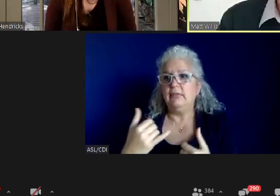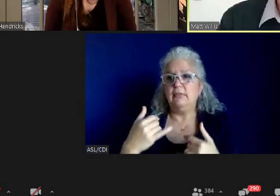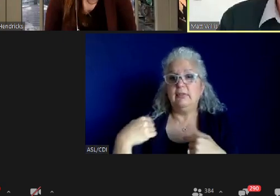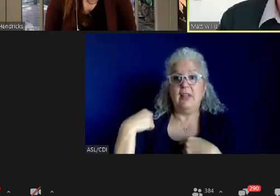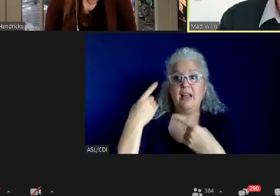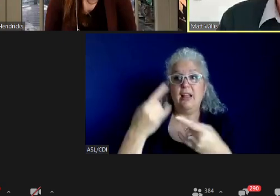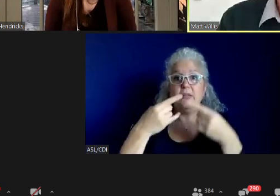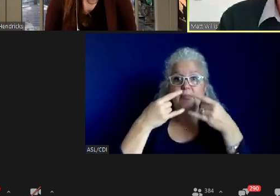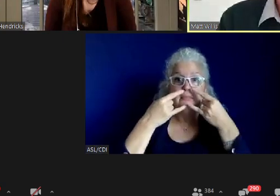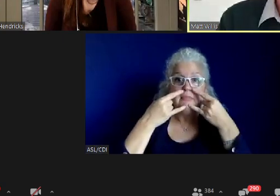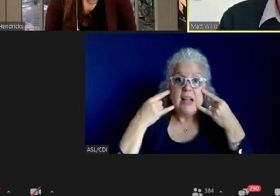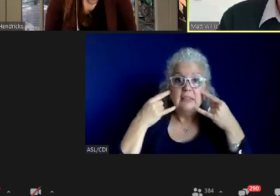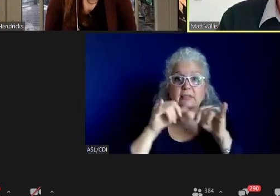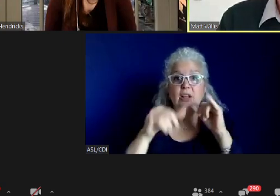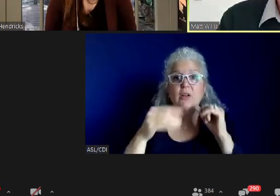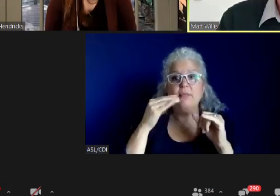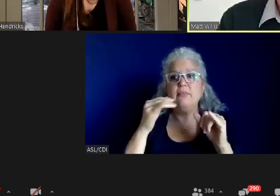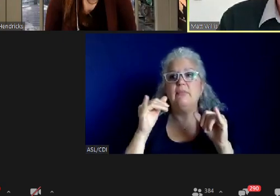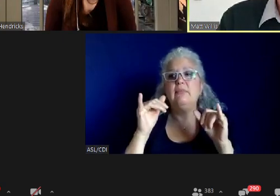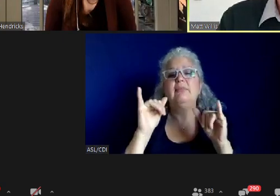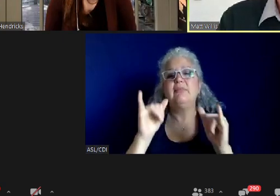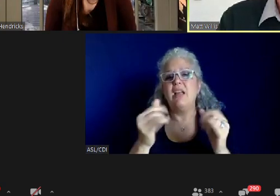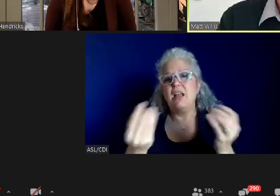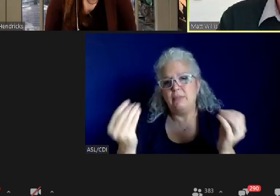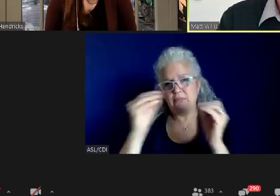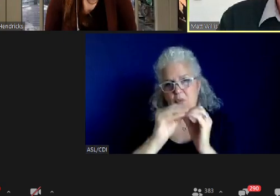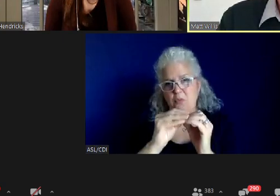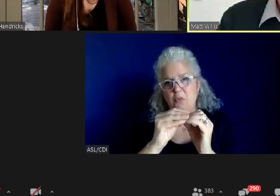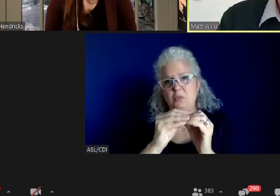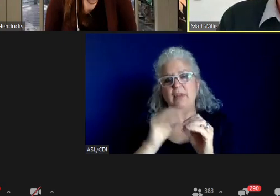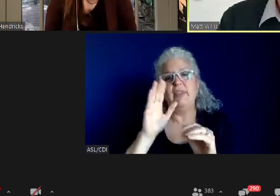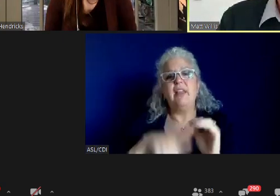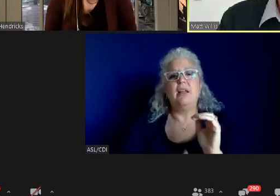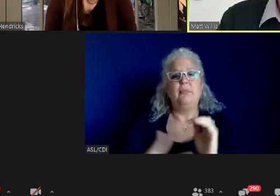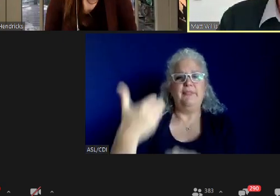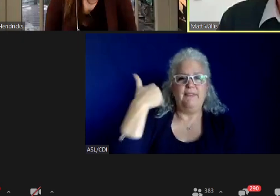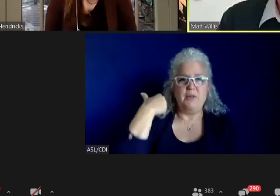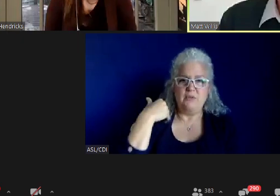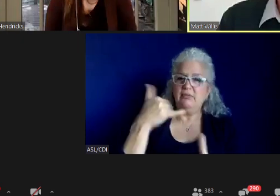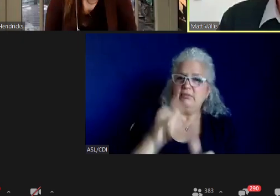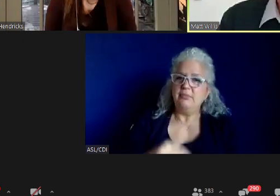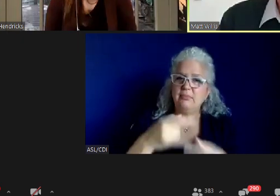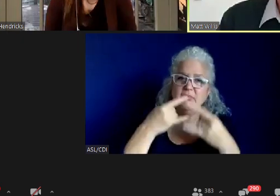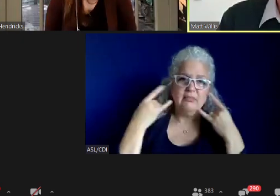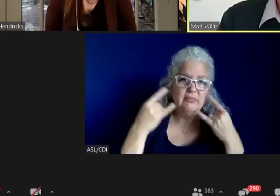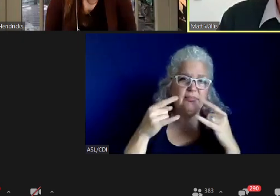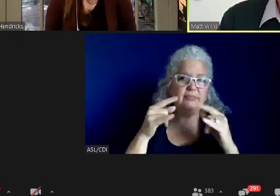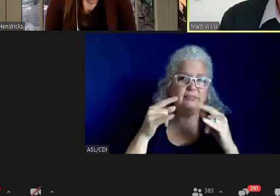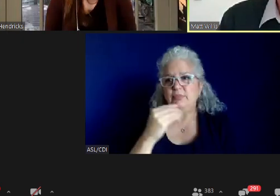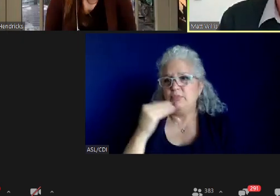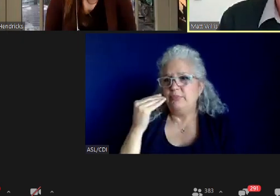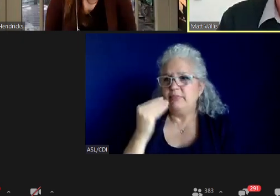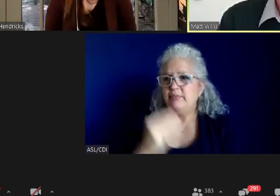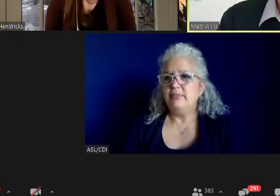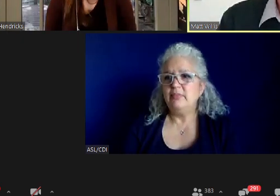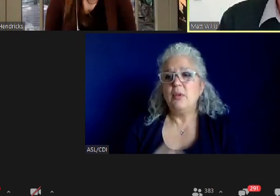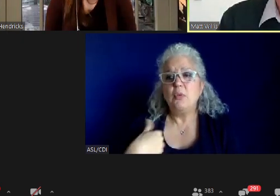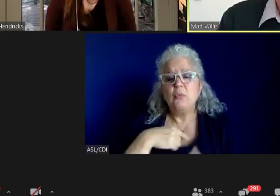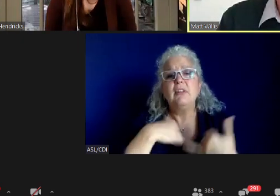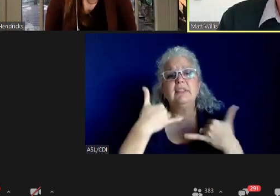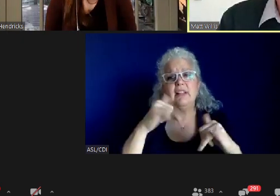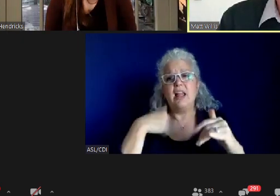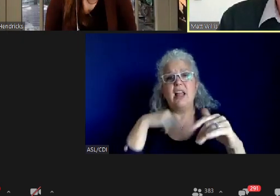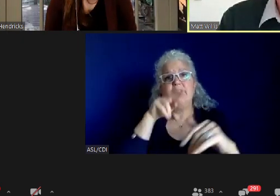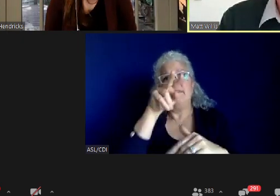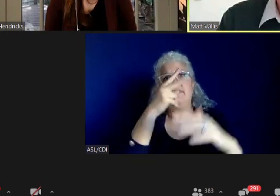the silver lining here, the light at the end of the tunnel, but we cannot wait for that. We have to continue to do